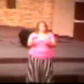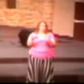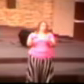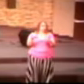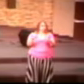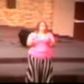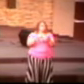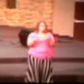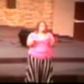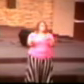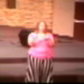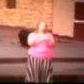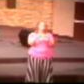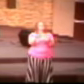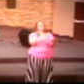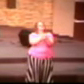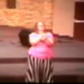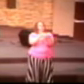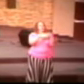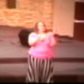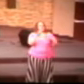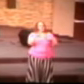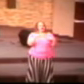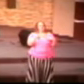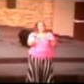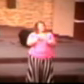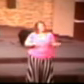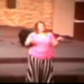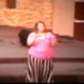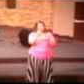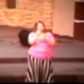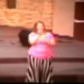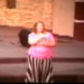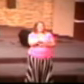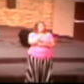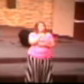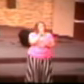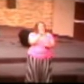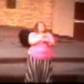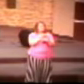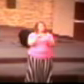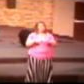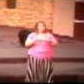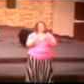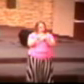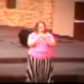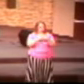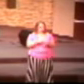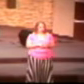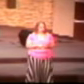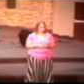where you can meet some other people that may have some common interest as you so you can commit to doing life together.